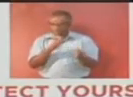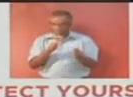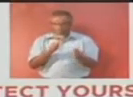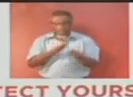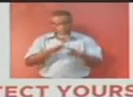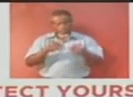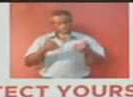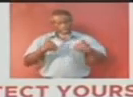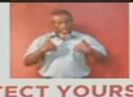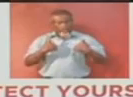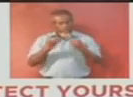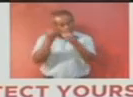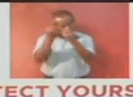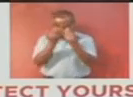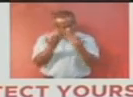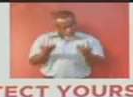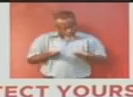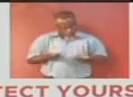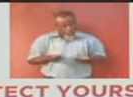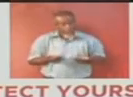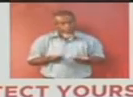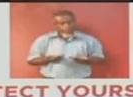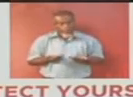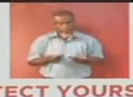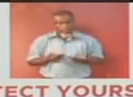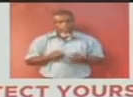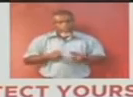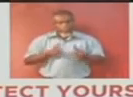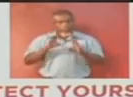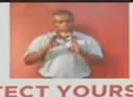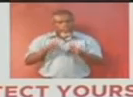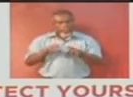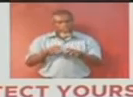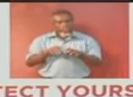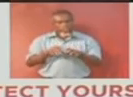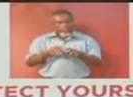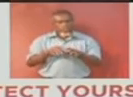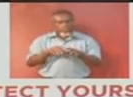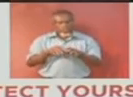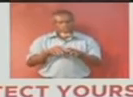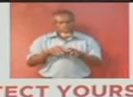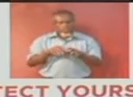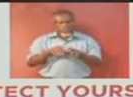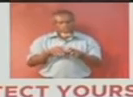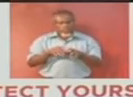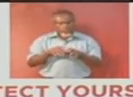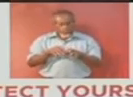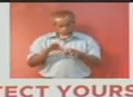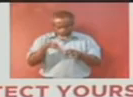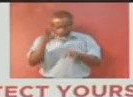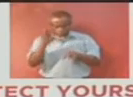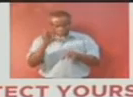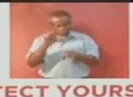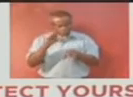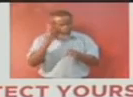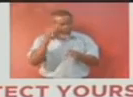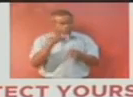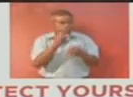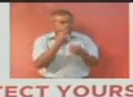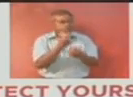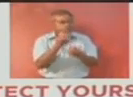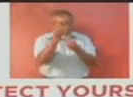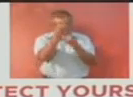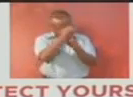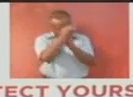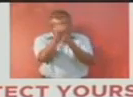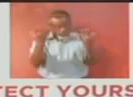my disposal currently. That information can be worked out and then provided at a subsequent point. I would like to